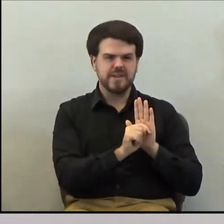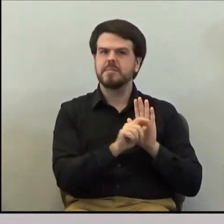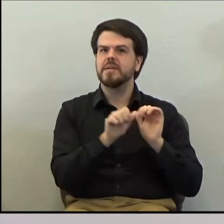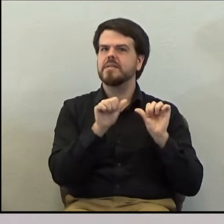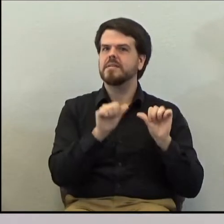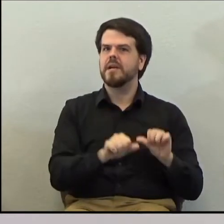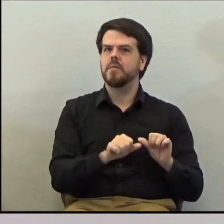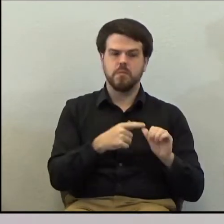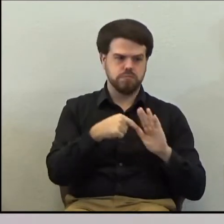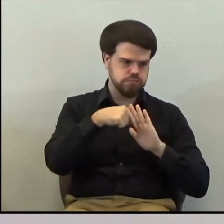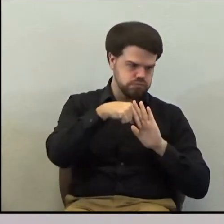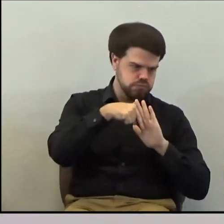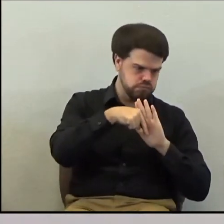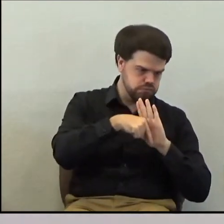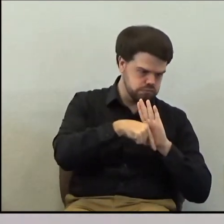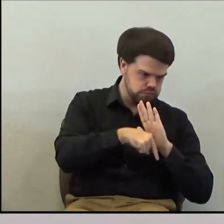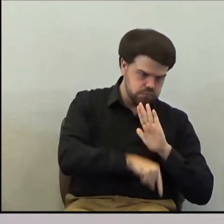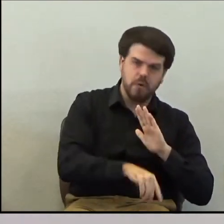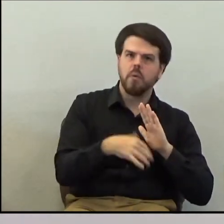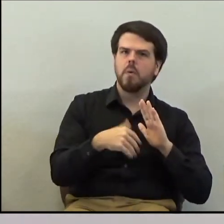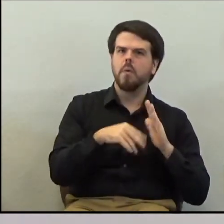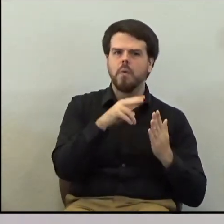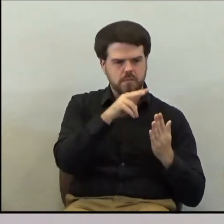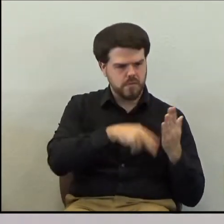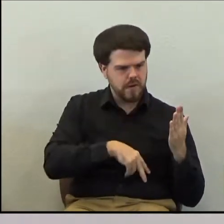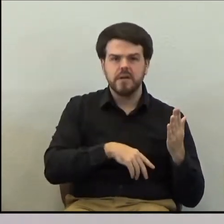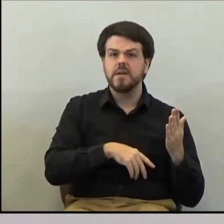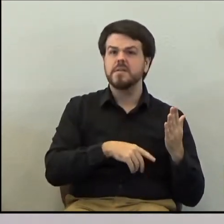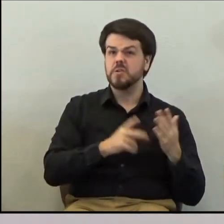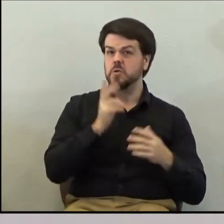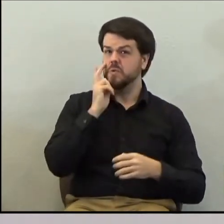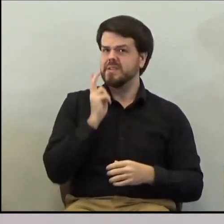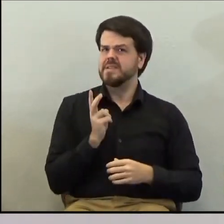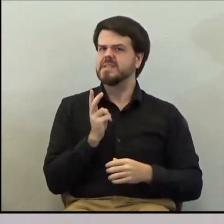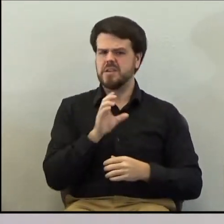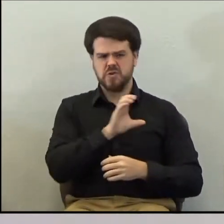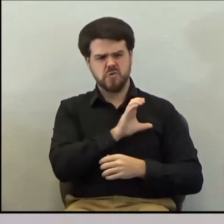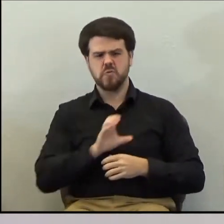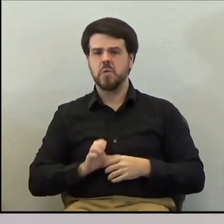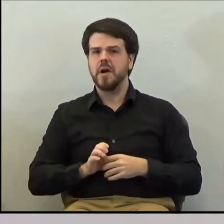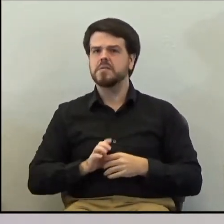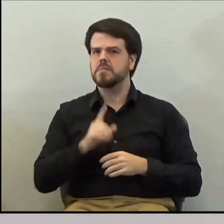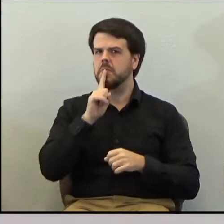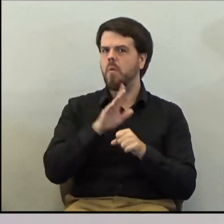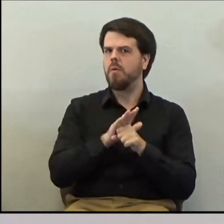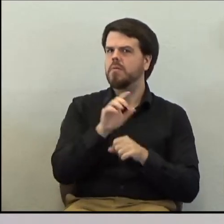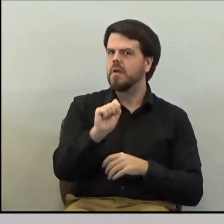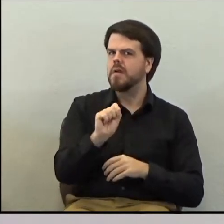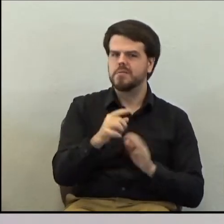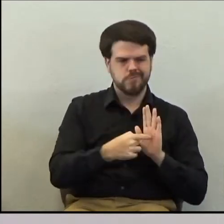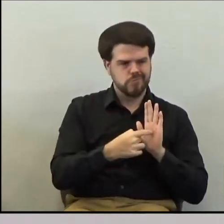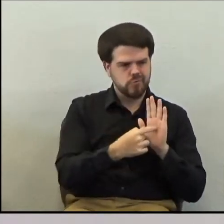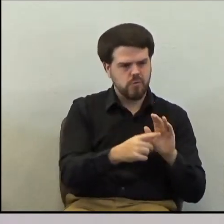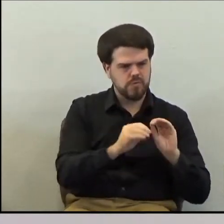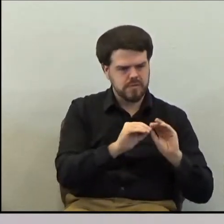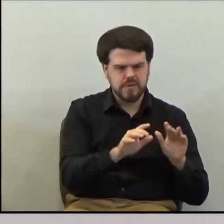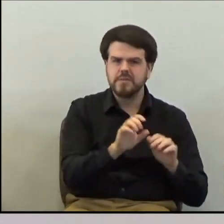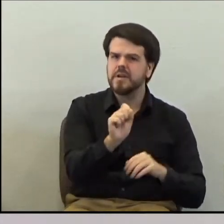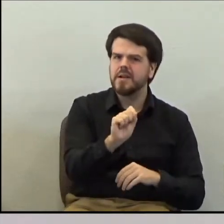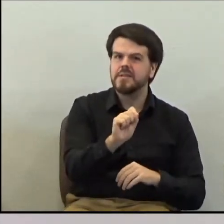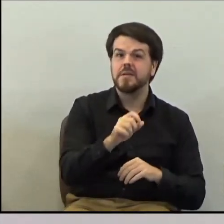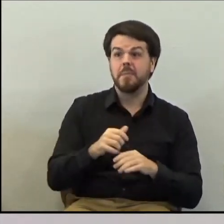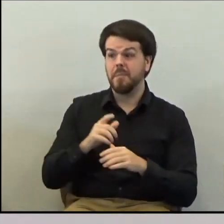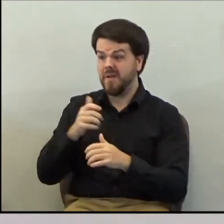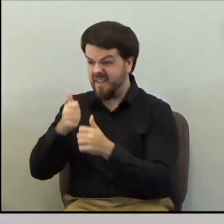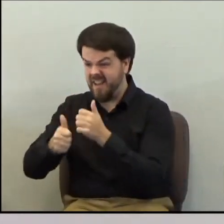an undertaking. I mean, you see Christ in it, but not every page like in the New Testament. But he's there,